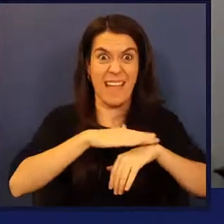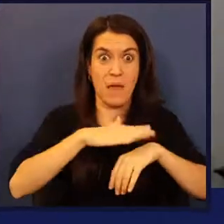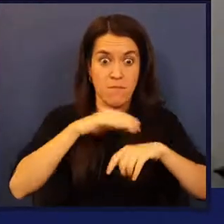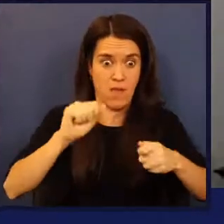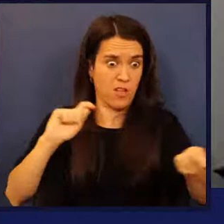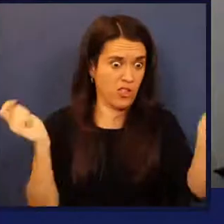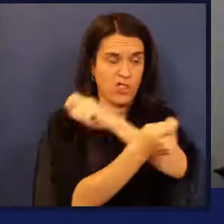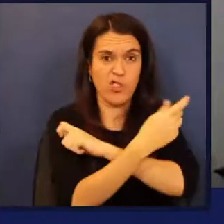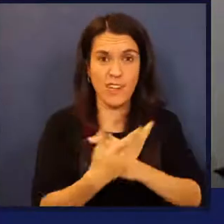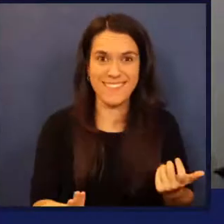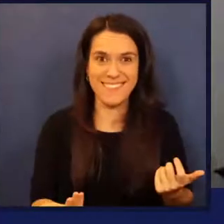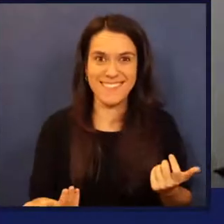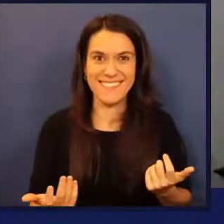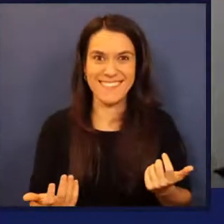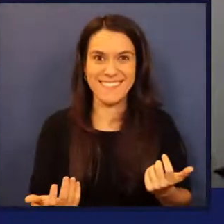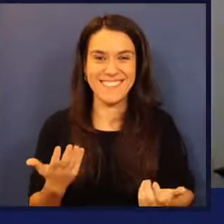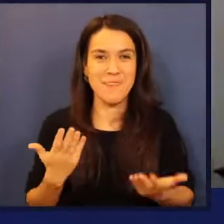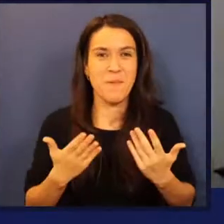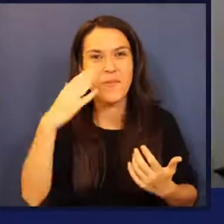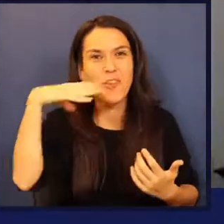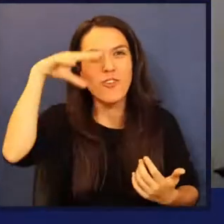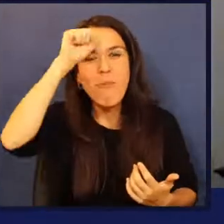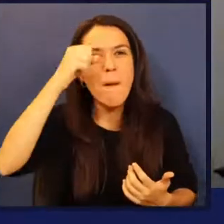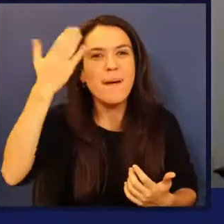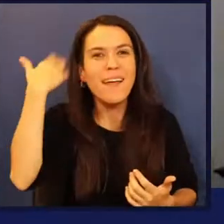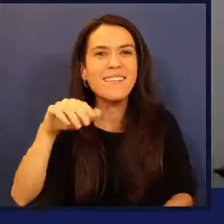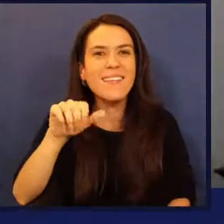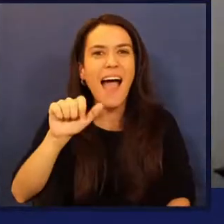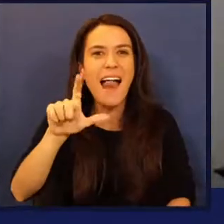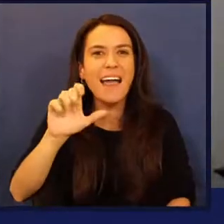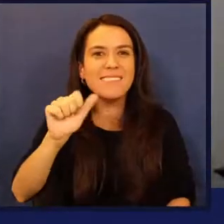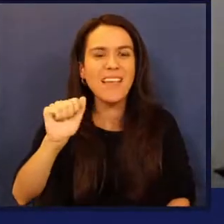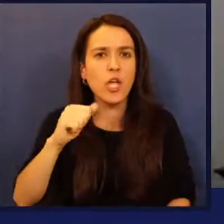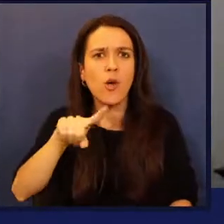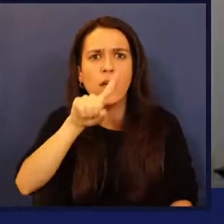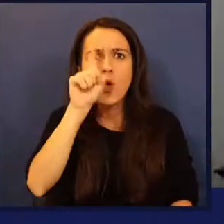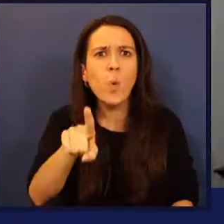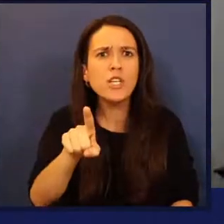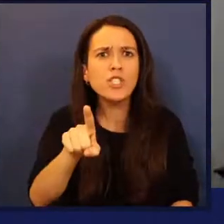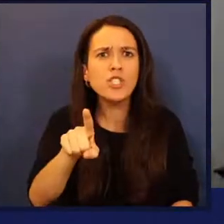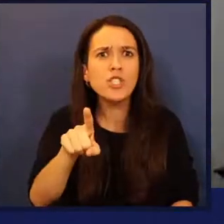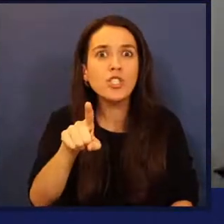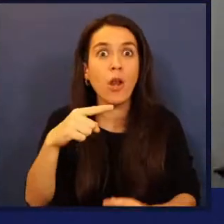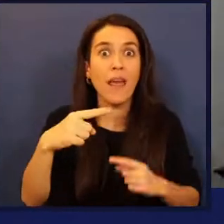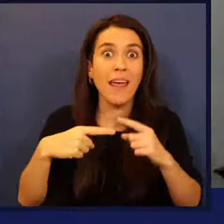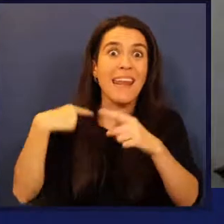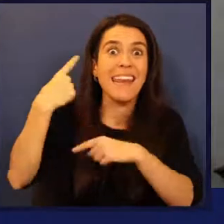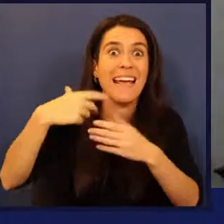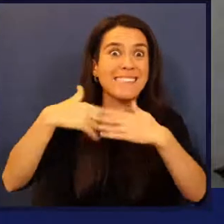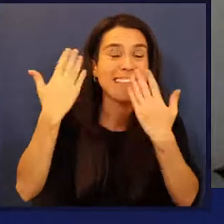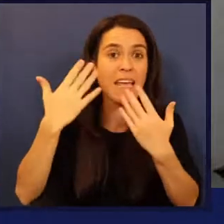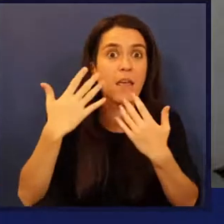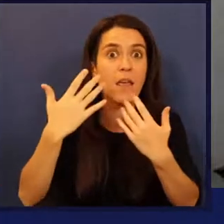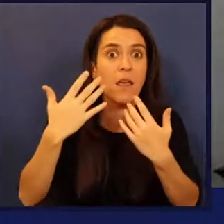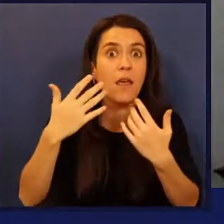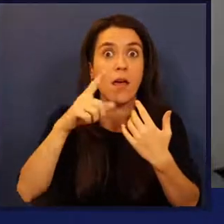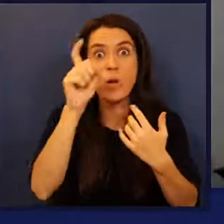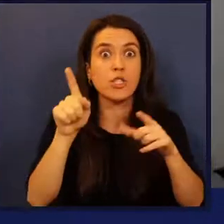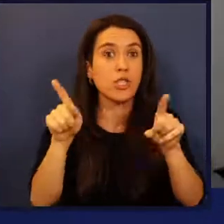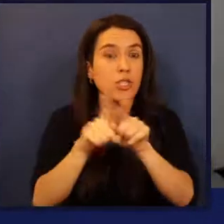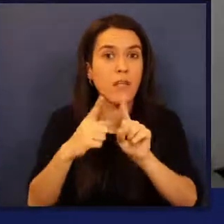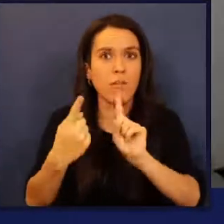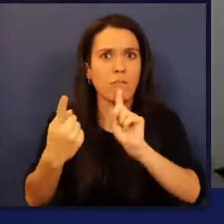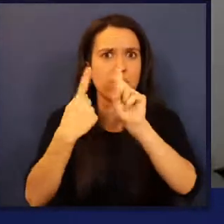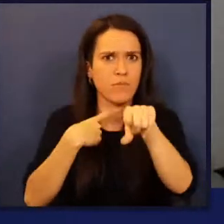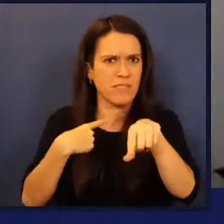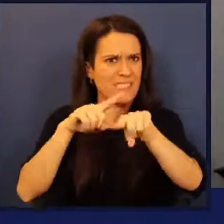which if you all remember in the early days of Alexa, you could ask it a question and the very next day ask it the same question and the answer would be different because we were